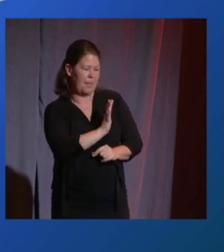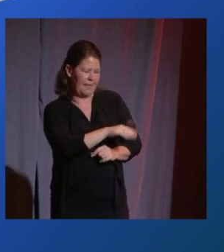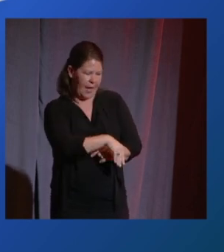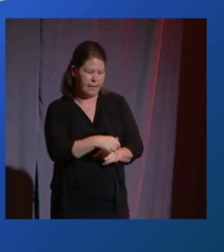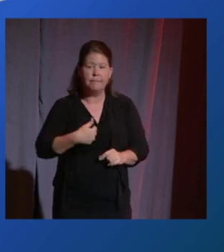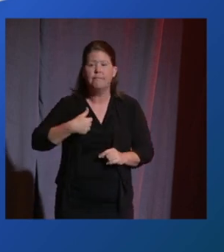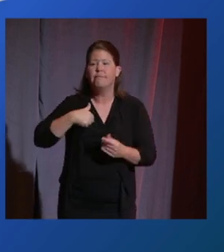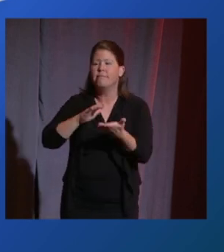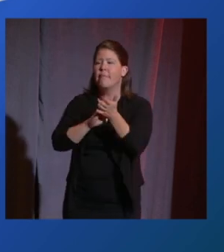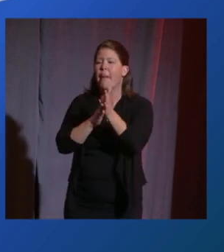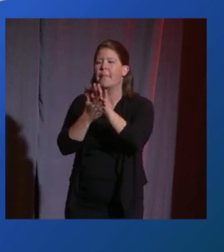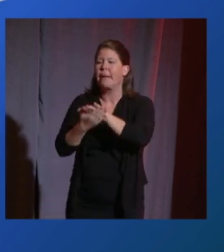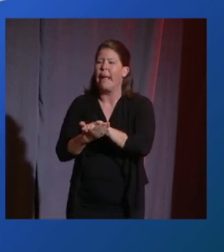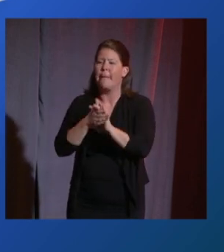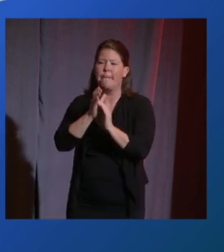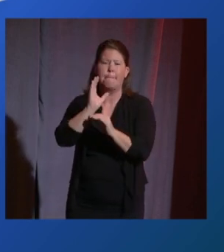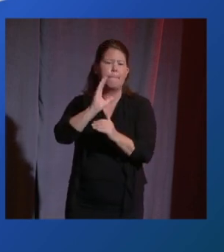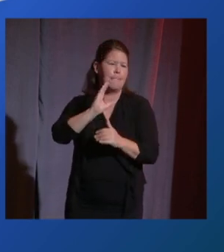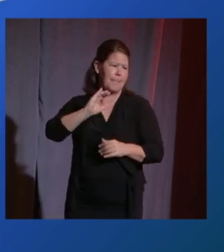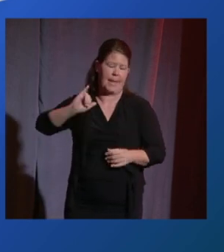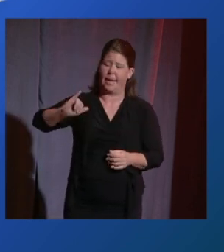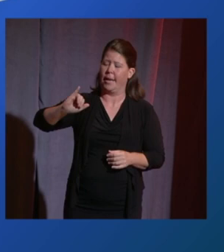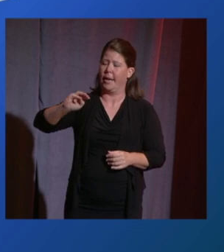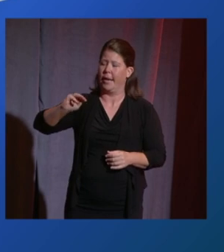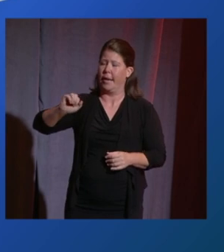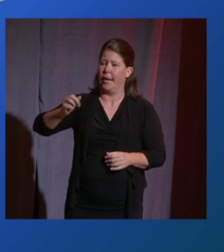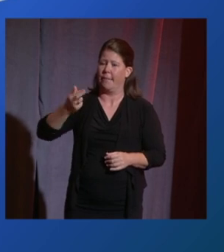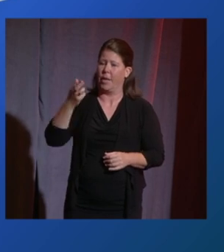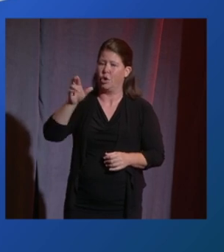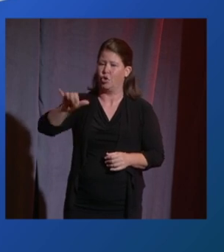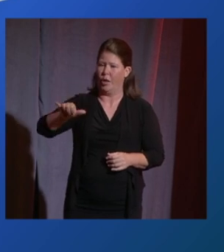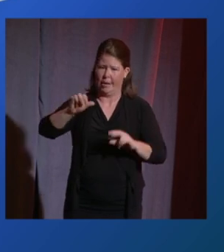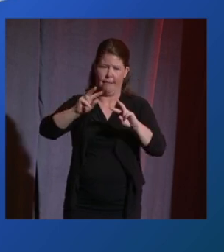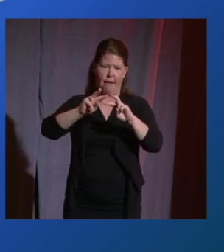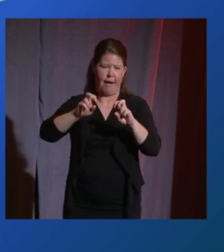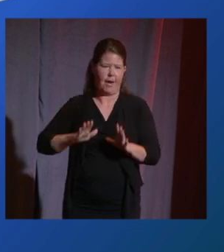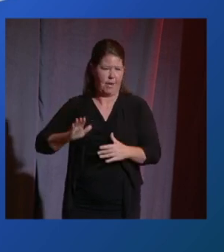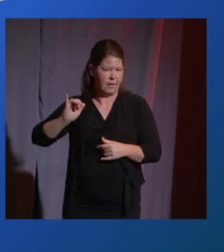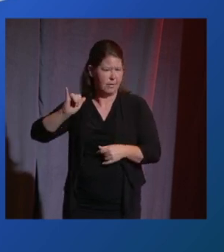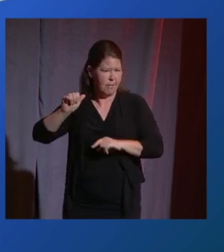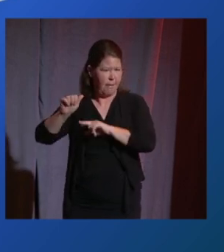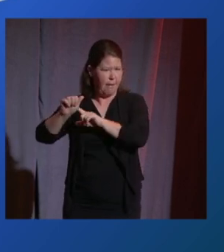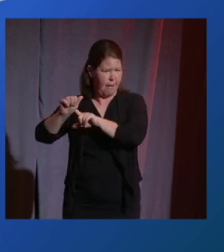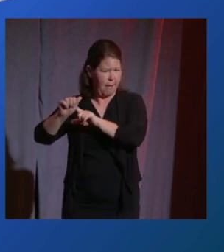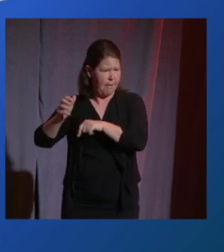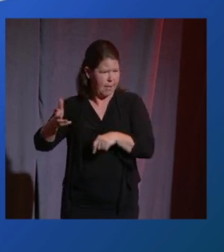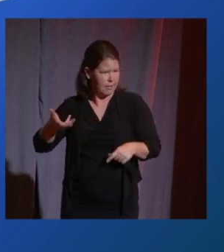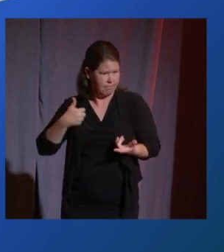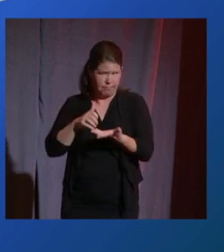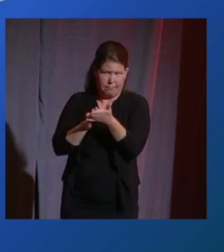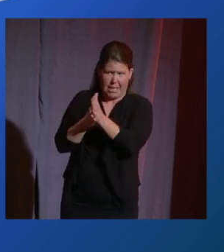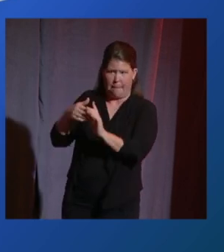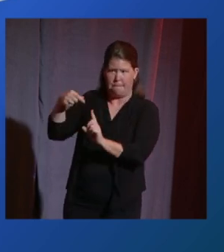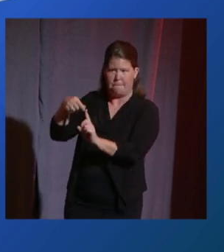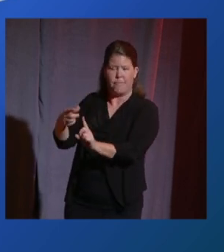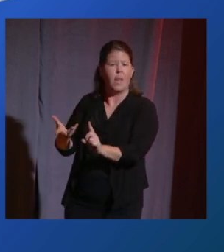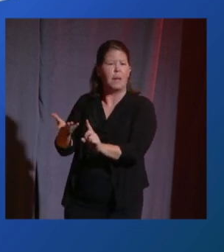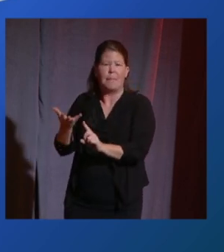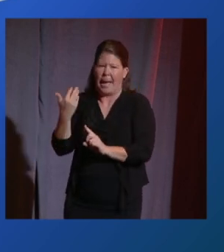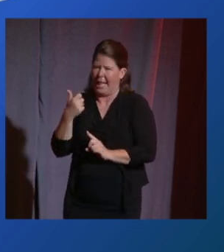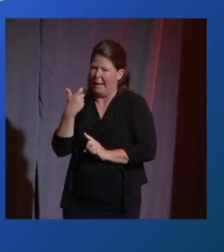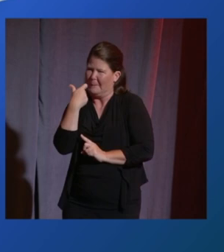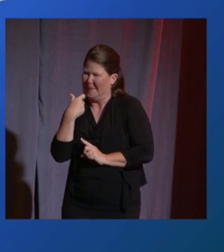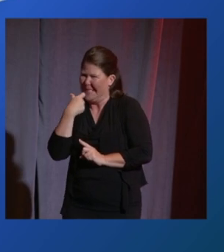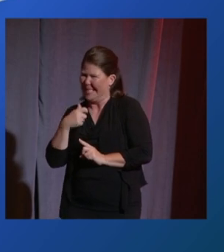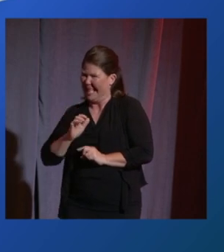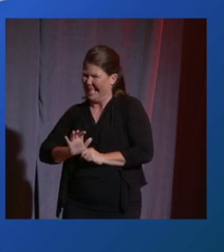analyst and as an imagery analyst back then just a few years ago you learned your craft and